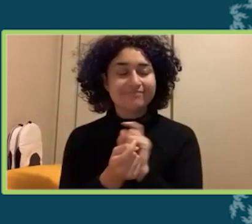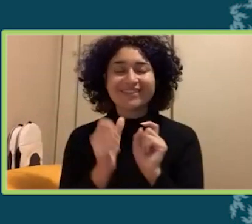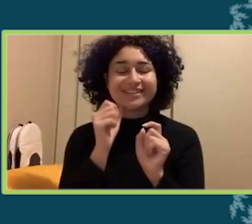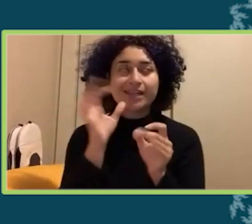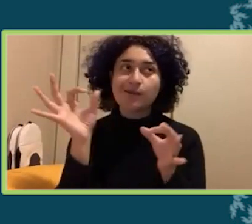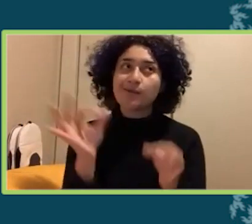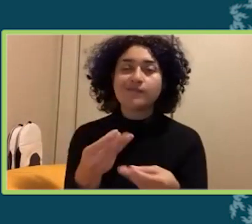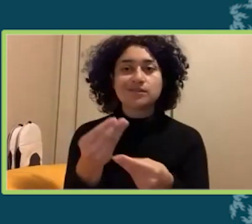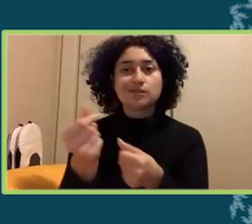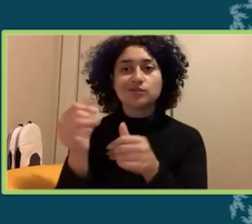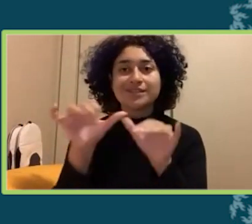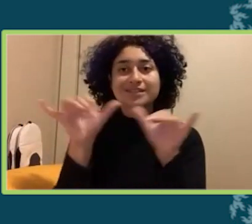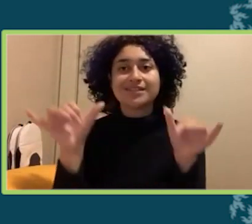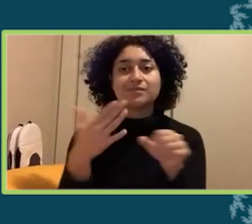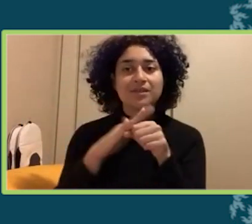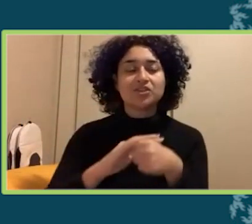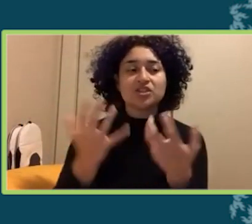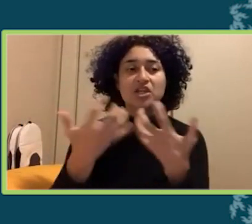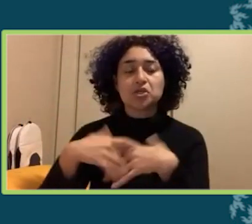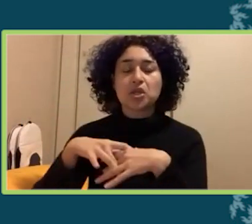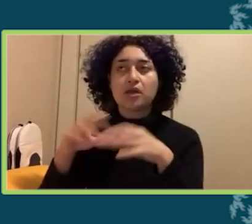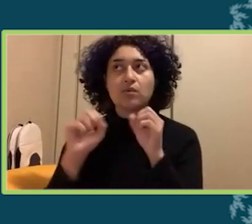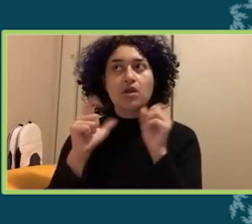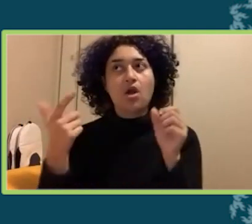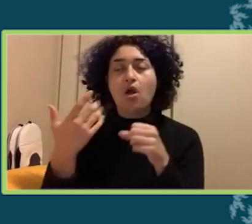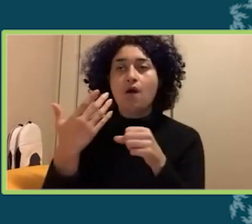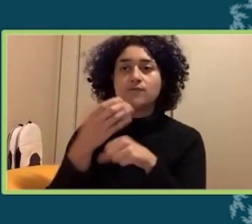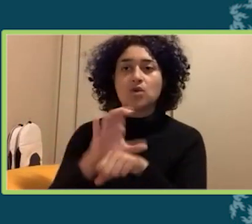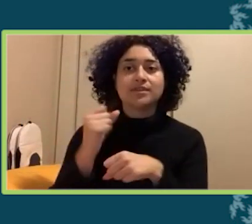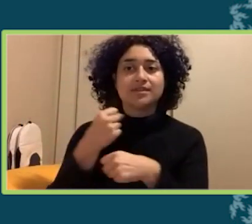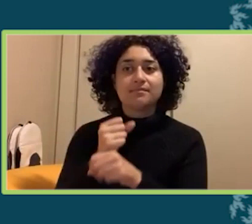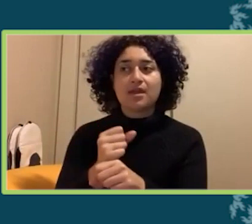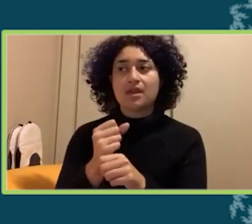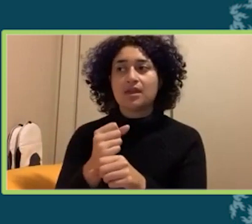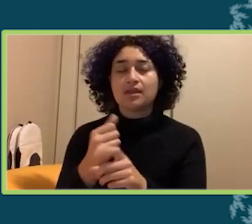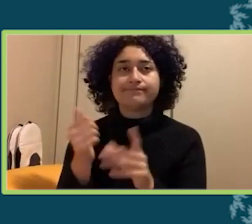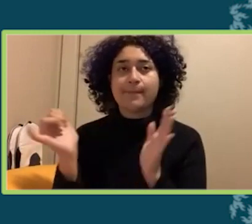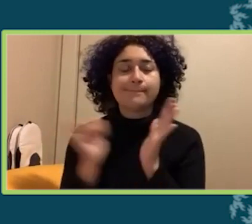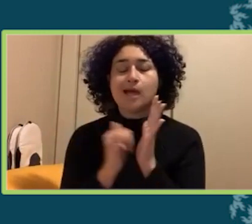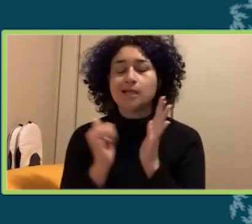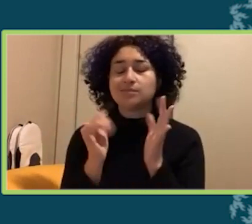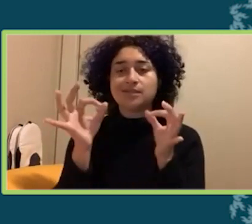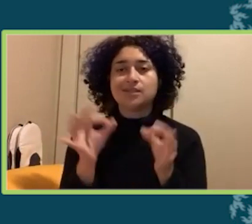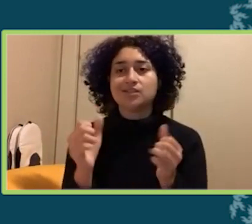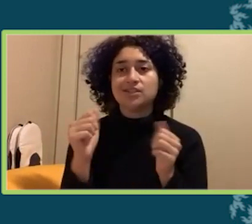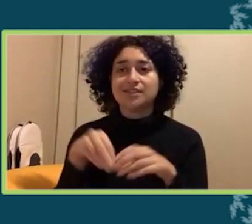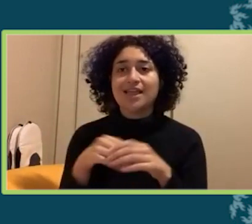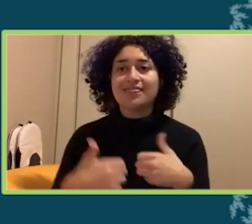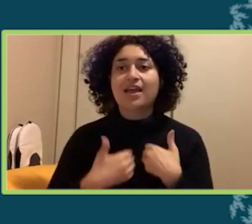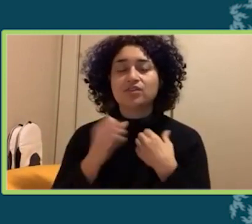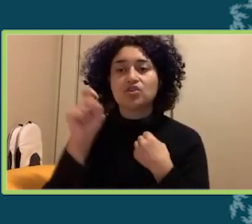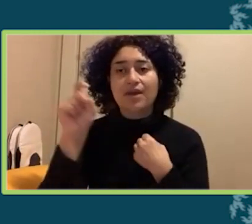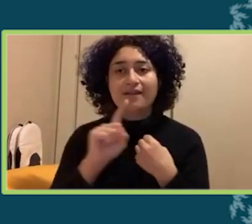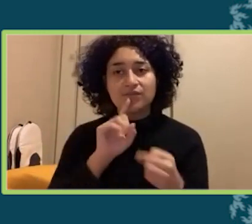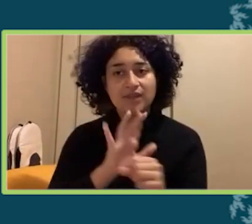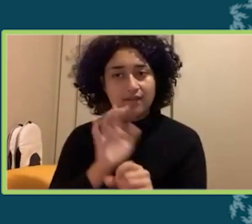The systems of oppression are interlocking and we are all forced to make impossible decisions in our life. And so you have to forgive yourself